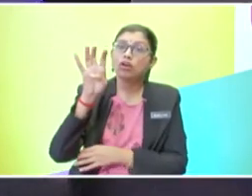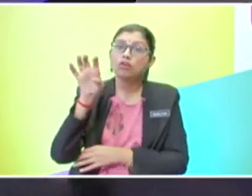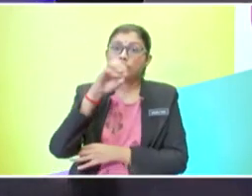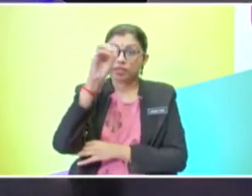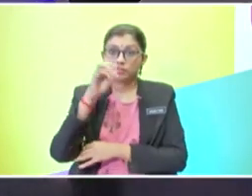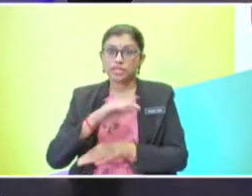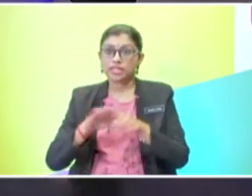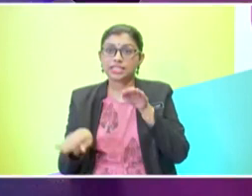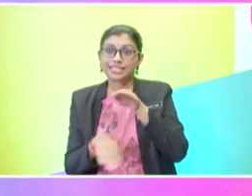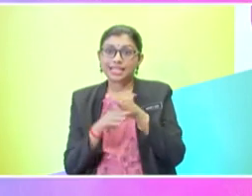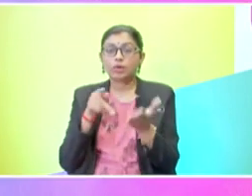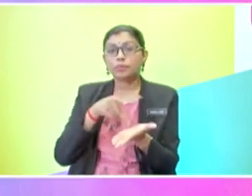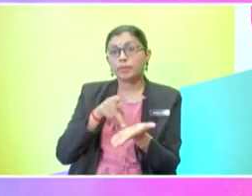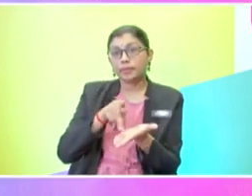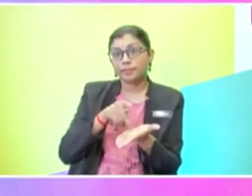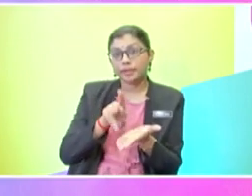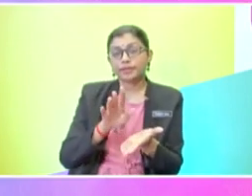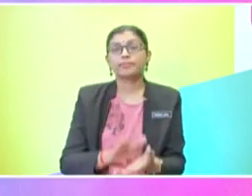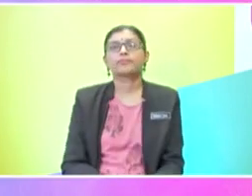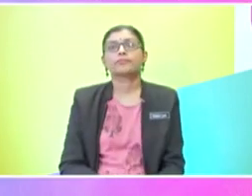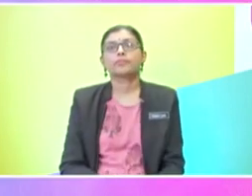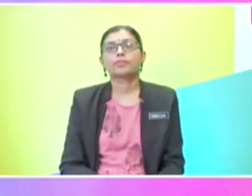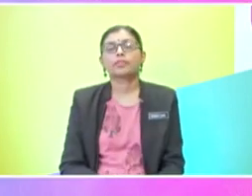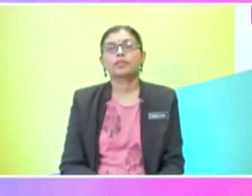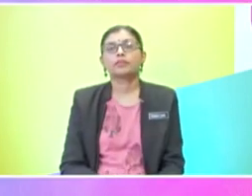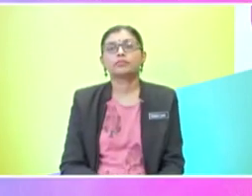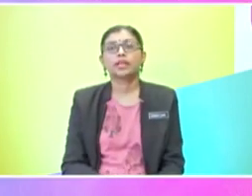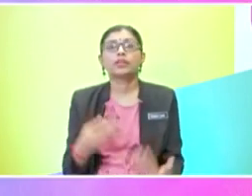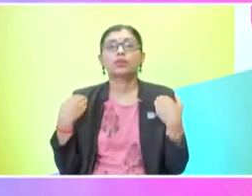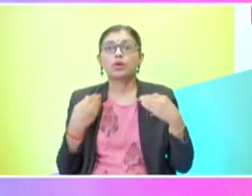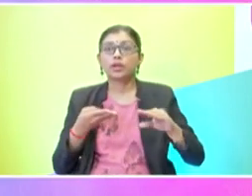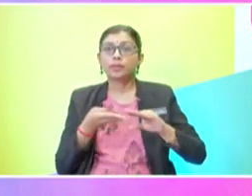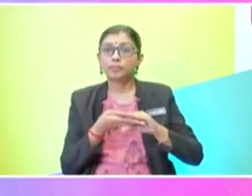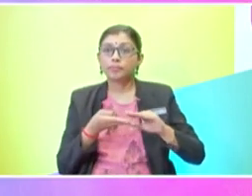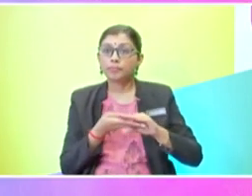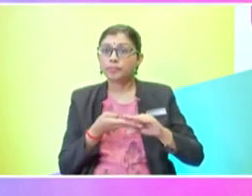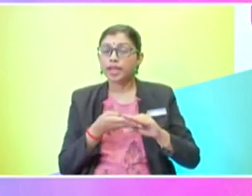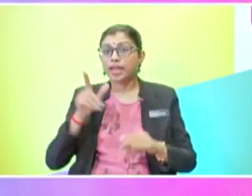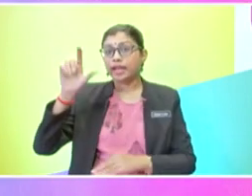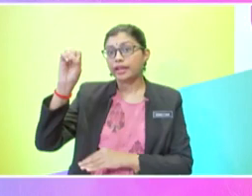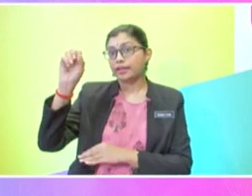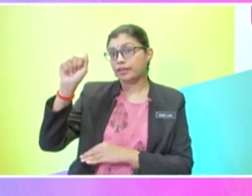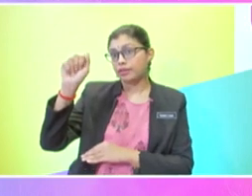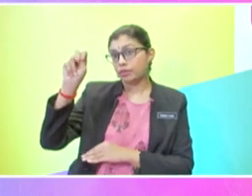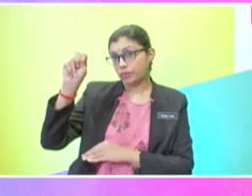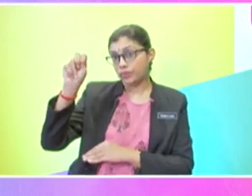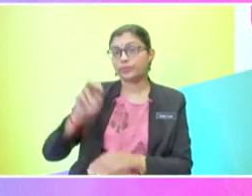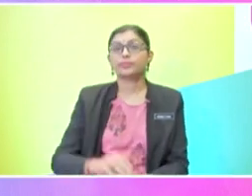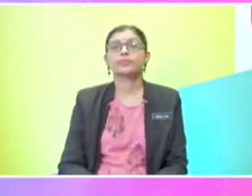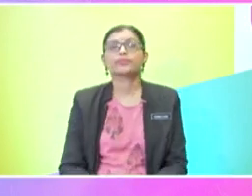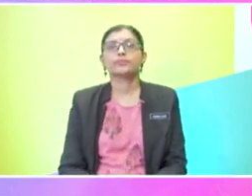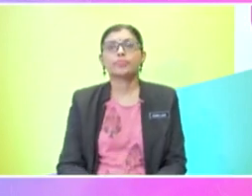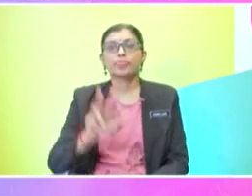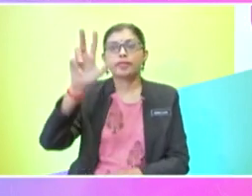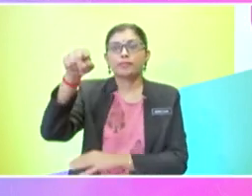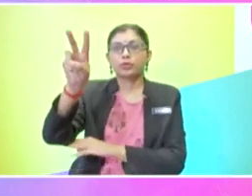down payment, and then the balance he took a bank loan with the interest of 3.2%. So first thing, you have to minus that 40%, right?